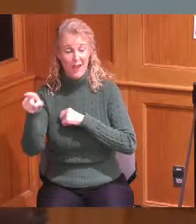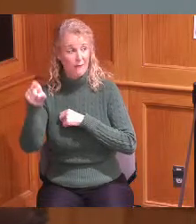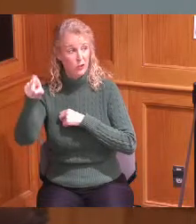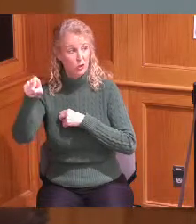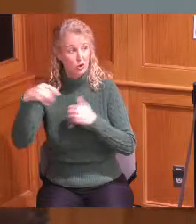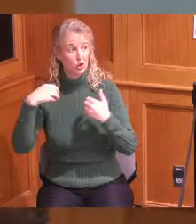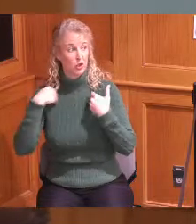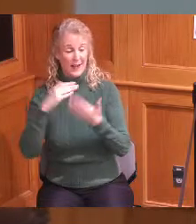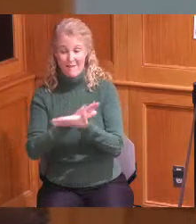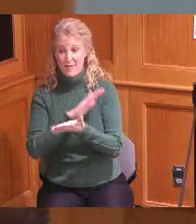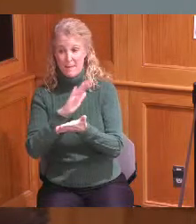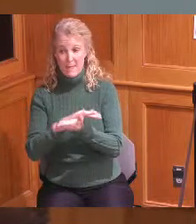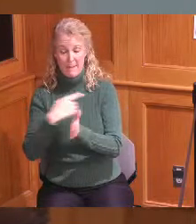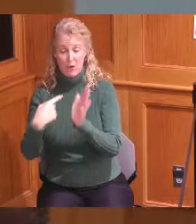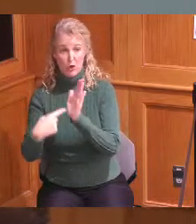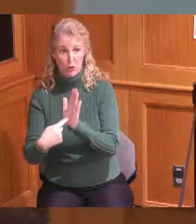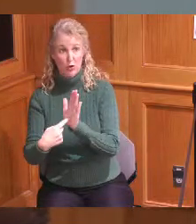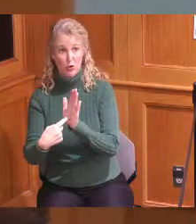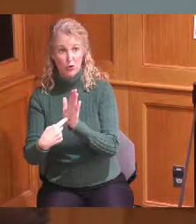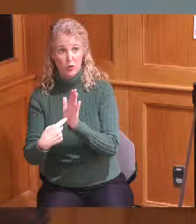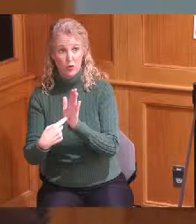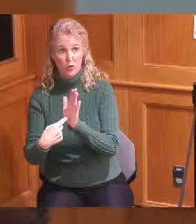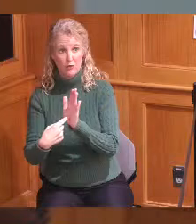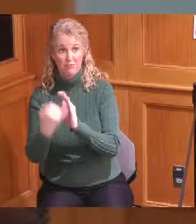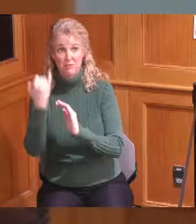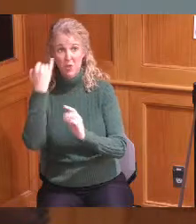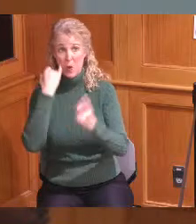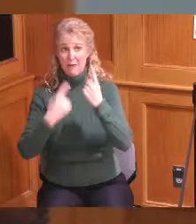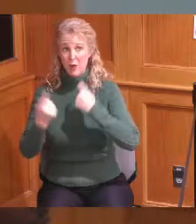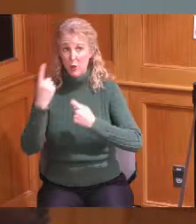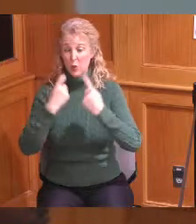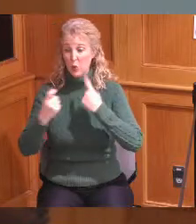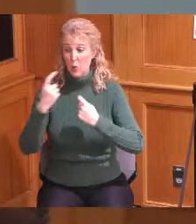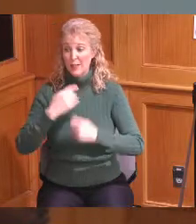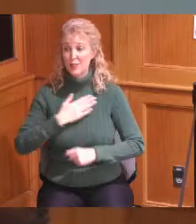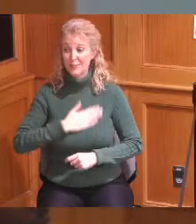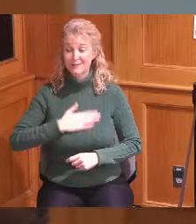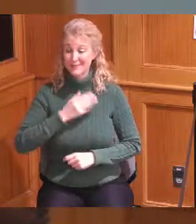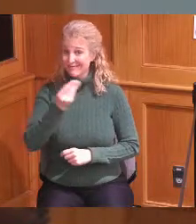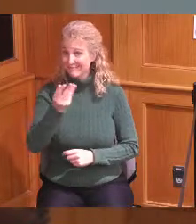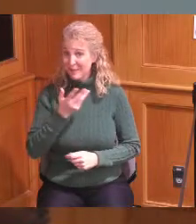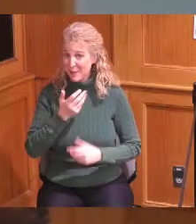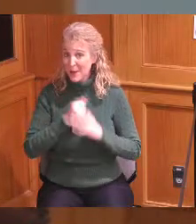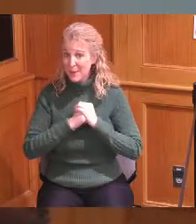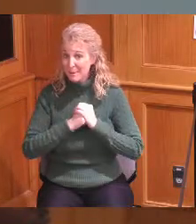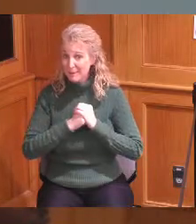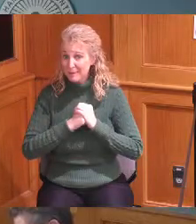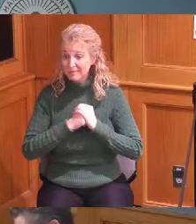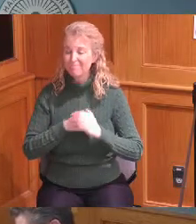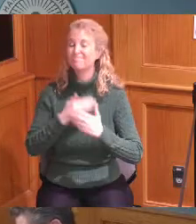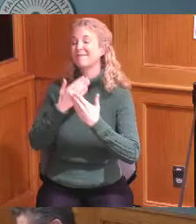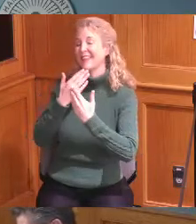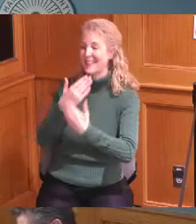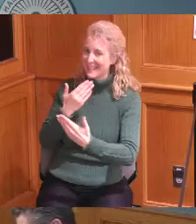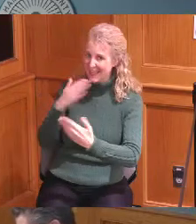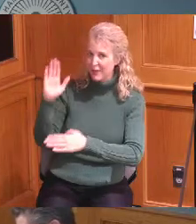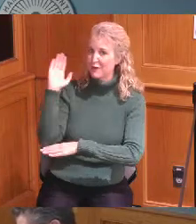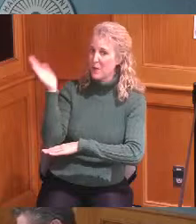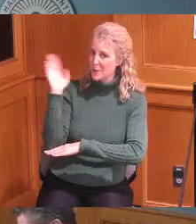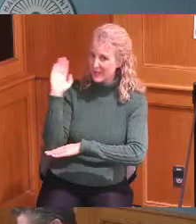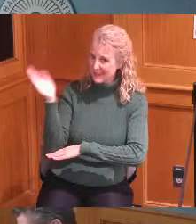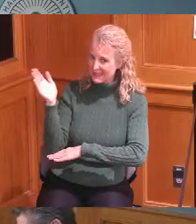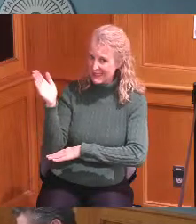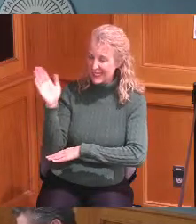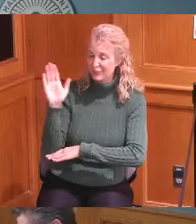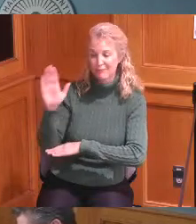have the petition, and if there's any questions on that, we're glad to answer them. Thank you. Thank you for the presentation. Thank you for